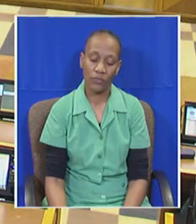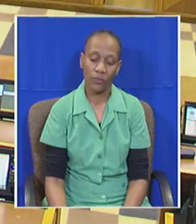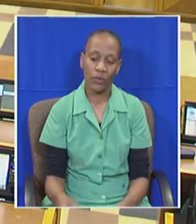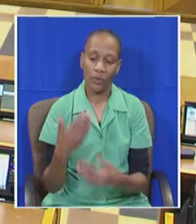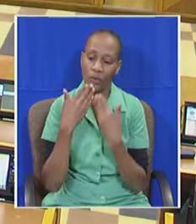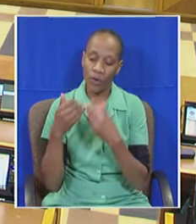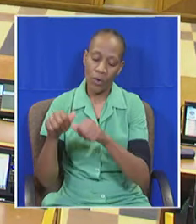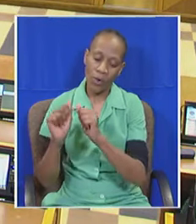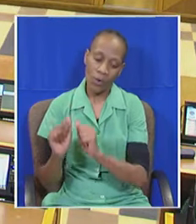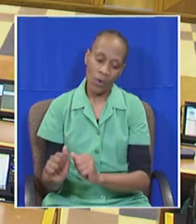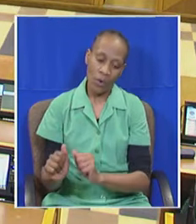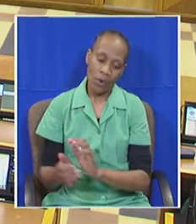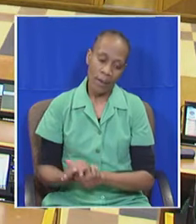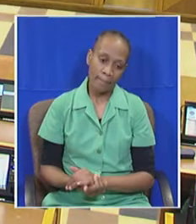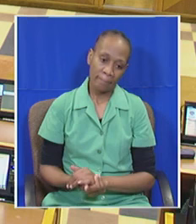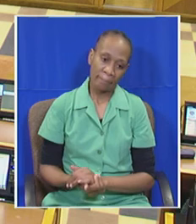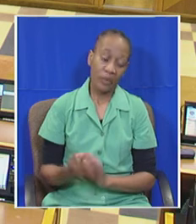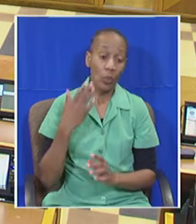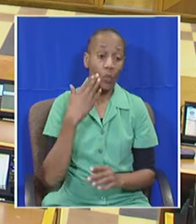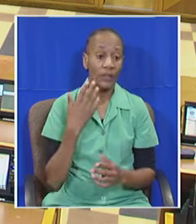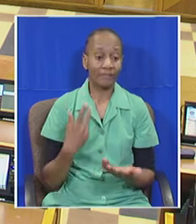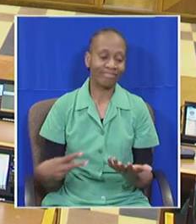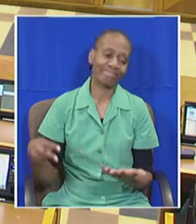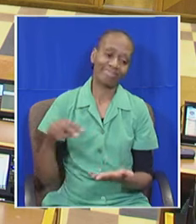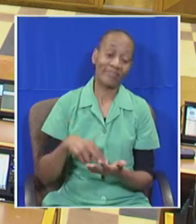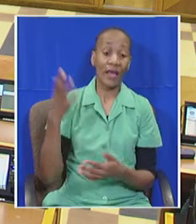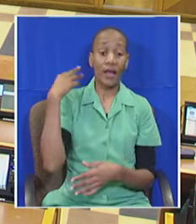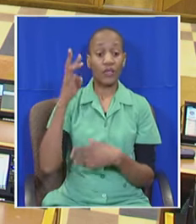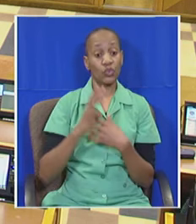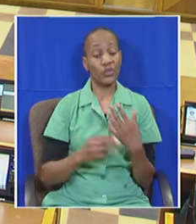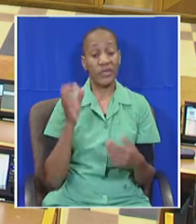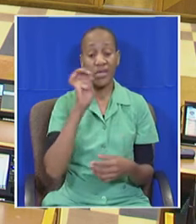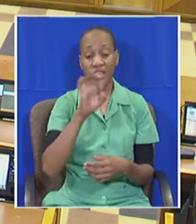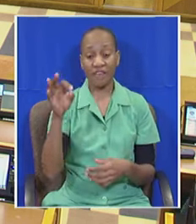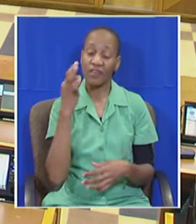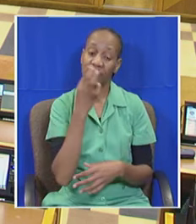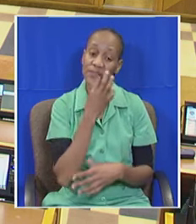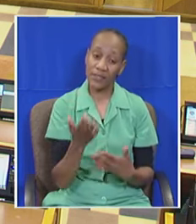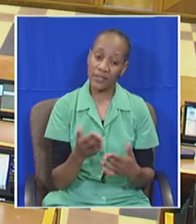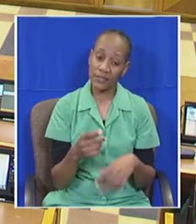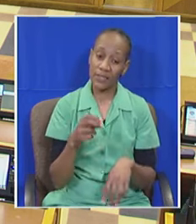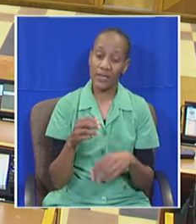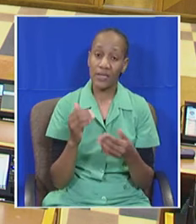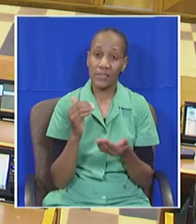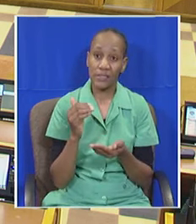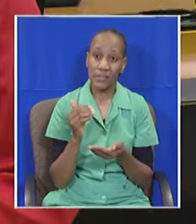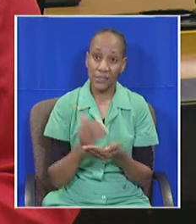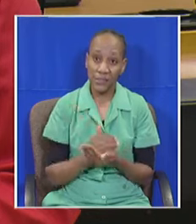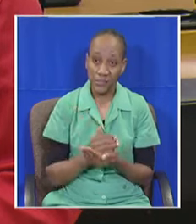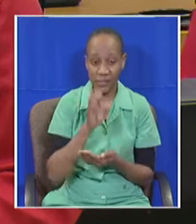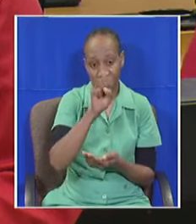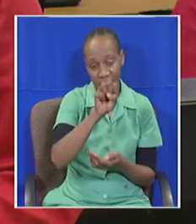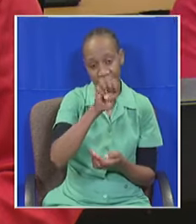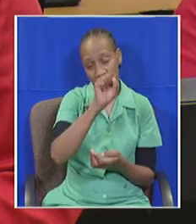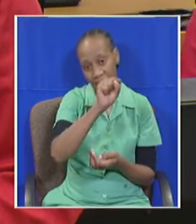Thank you, Chair. When the EFF stood here last week and argued that the extension of Security of Tenure Act was just a